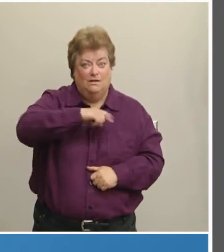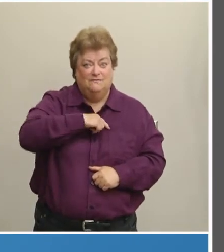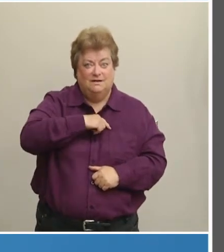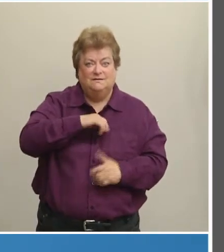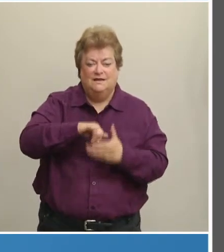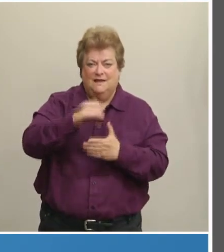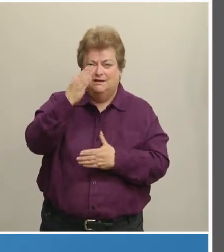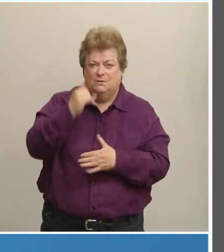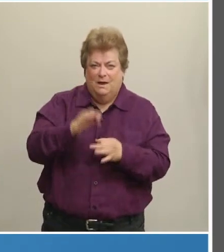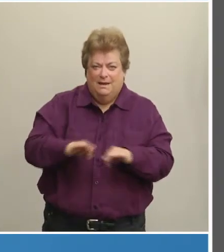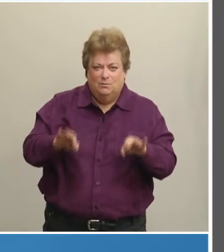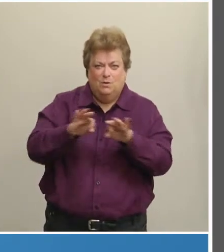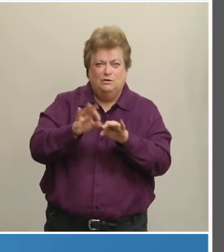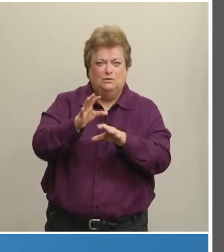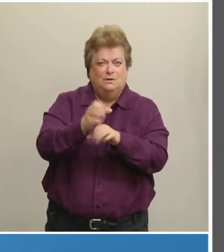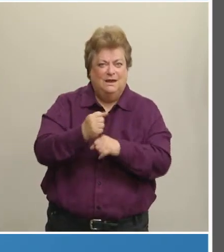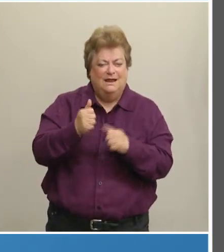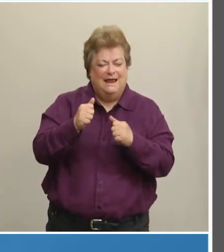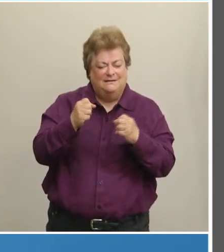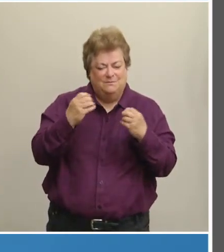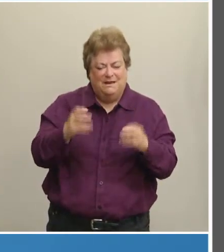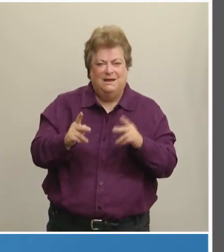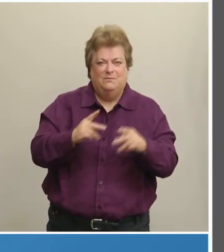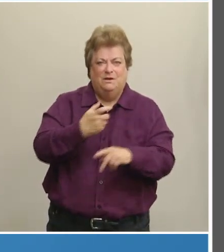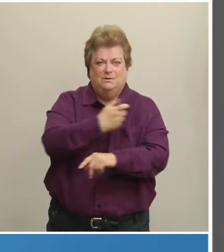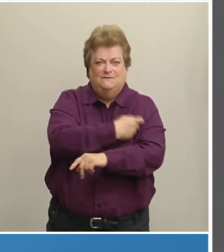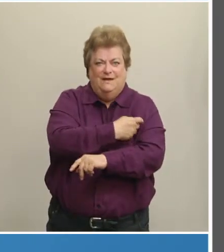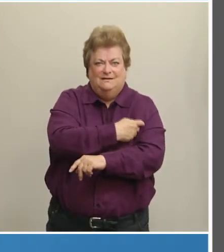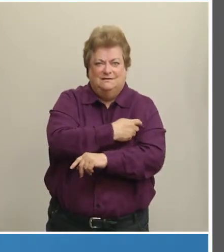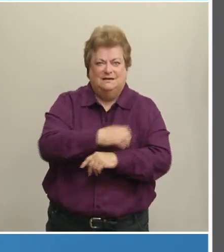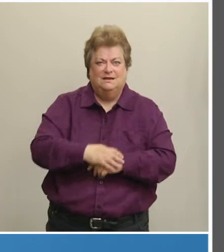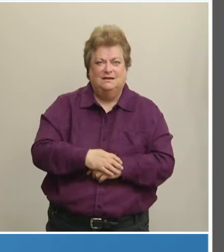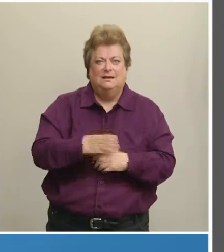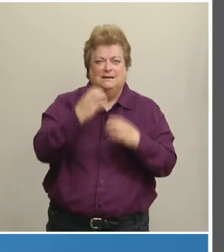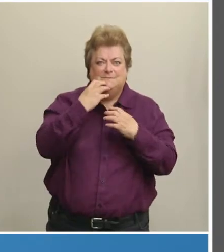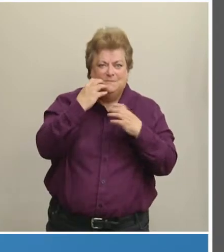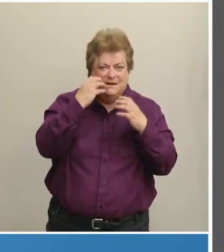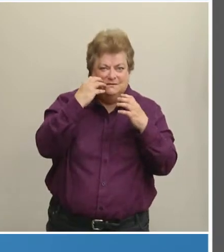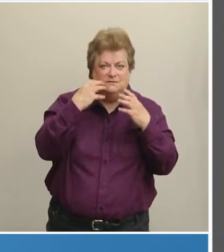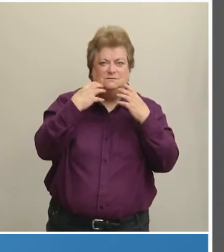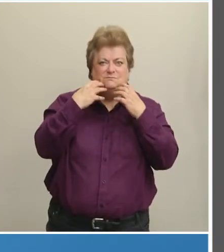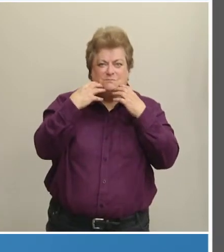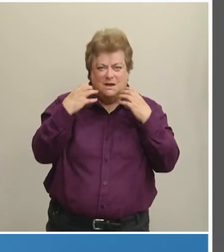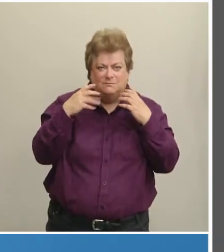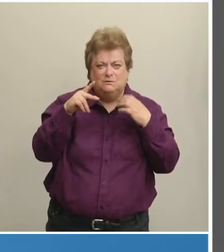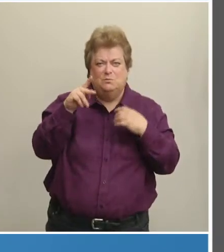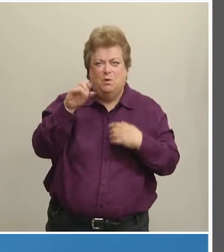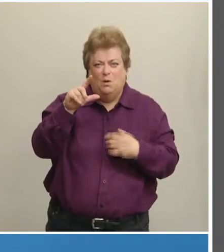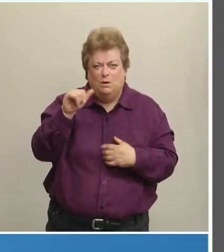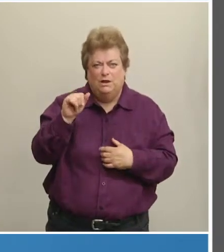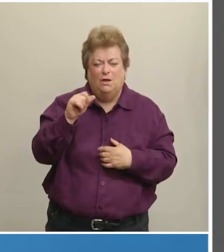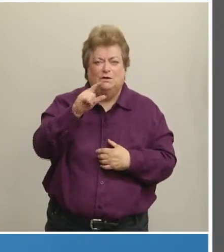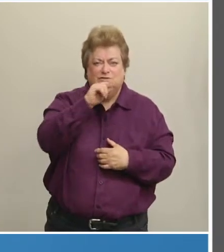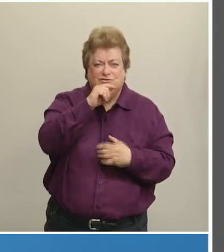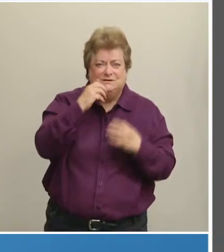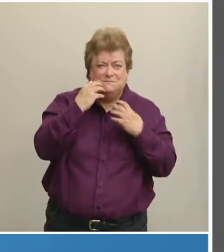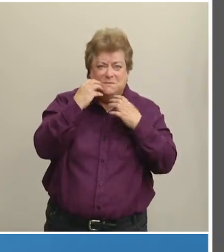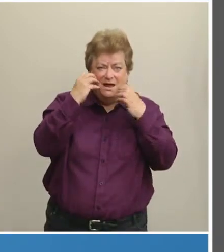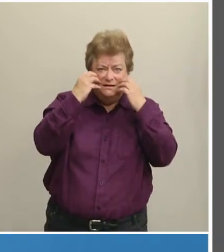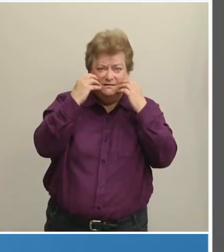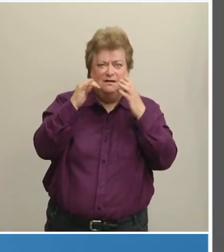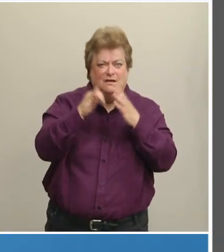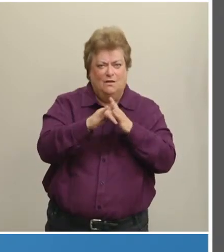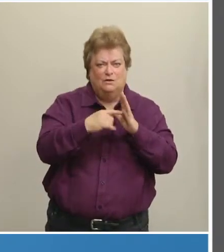to get as many people vaccinated as possible. Measles, mumps, polio, and chickenpox are examples of